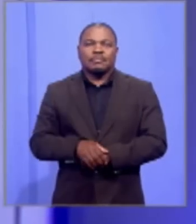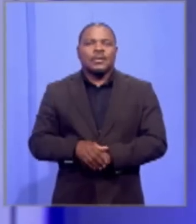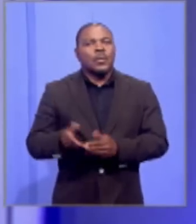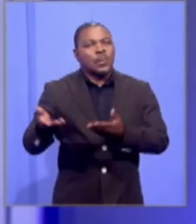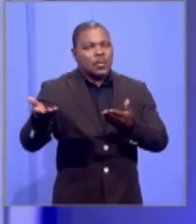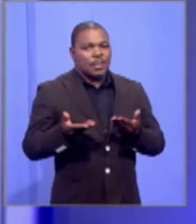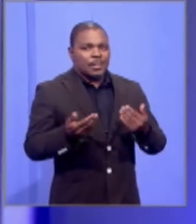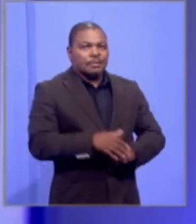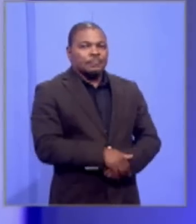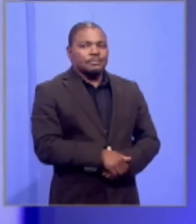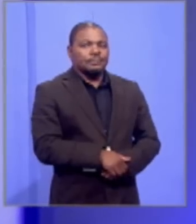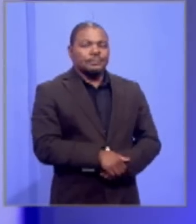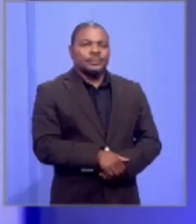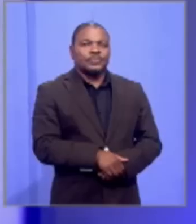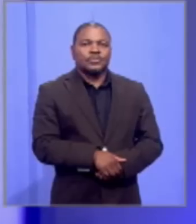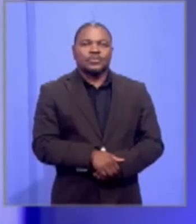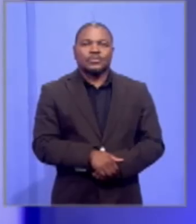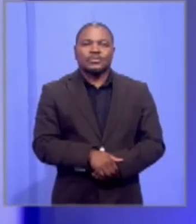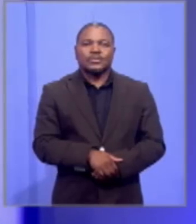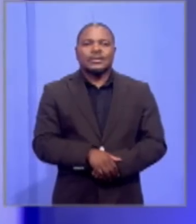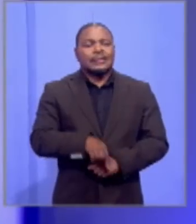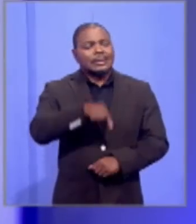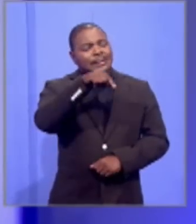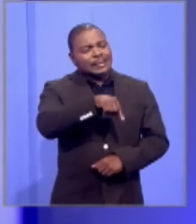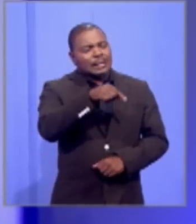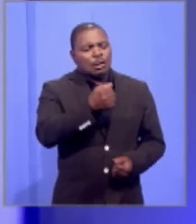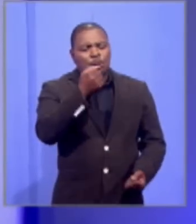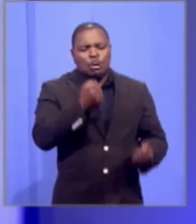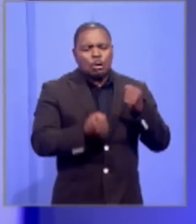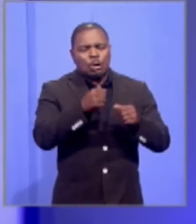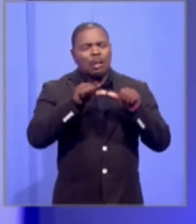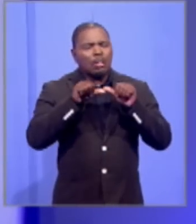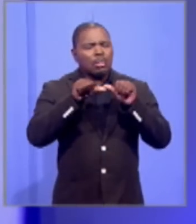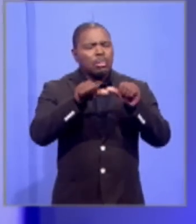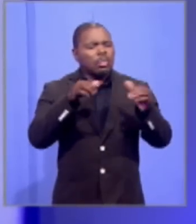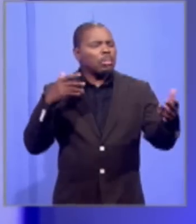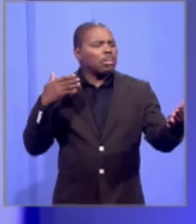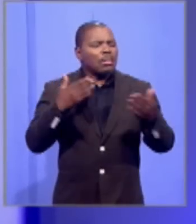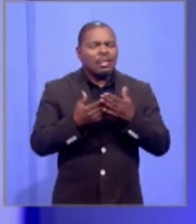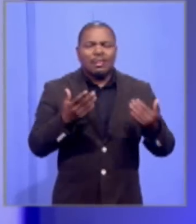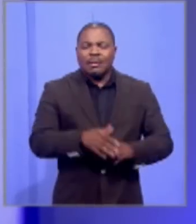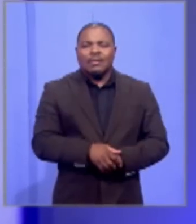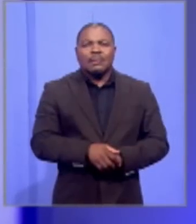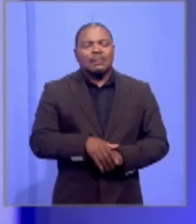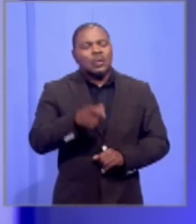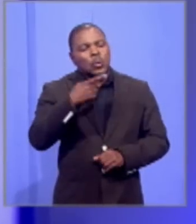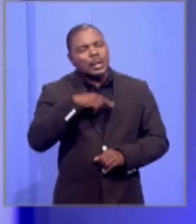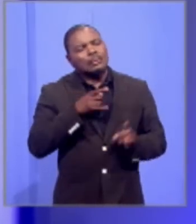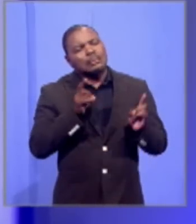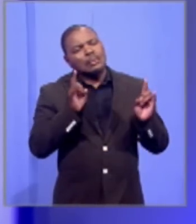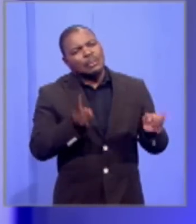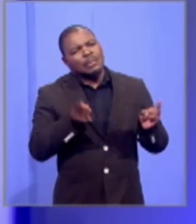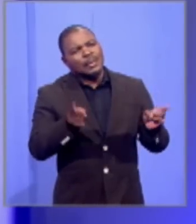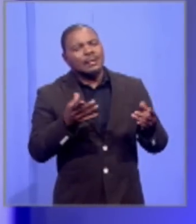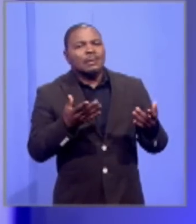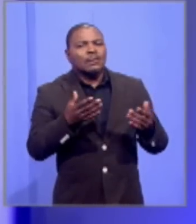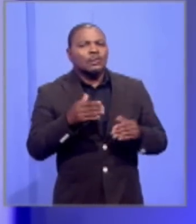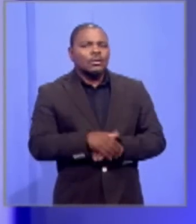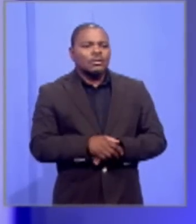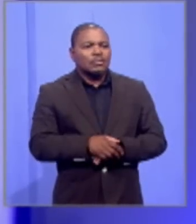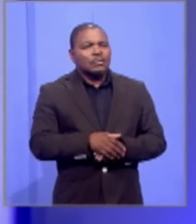amogela. Kgwe tsheko ye ke kgale e gagaba ke kgale re lebelletše a e ka